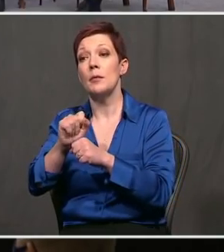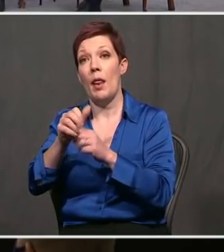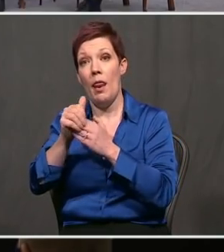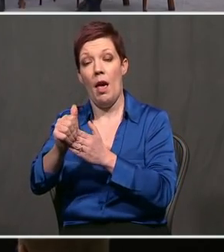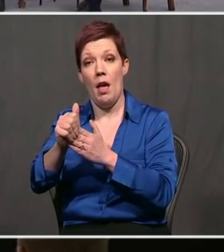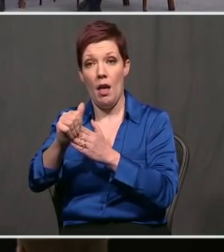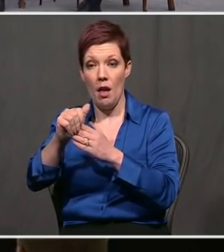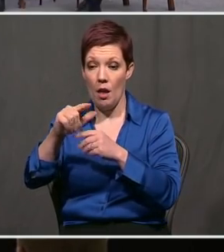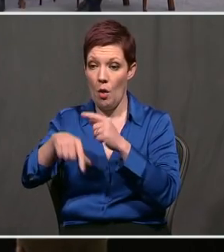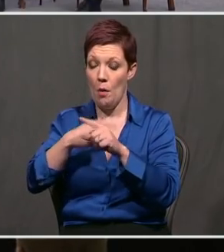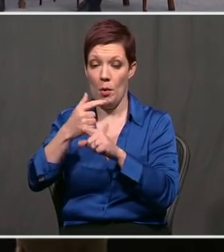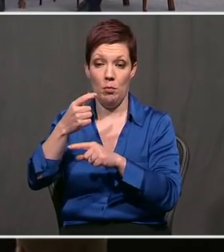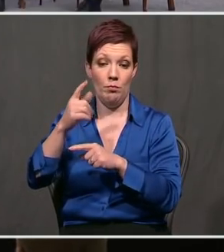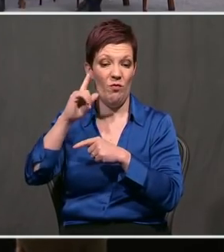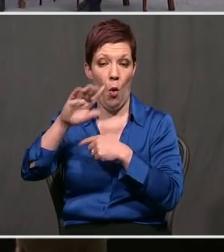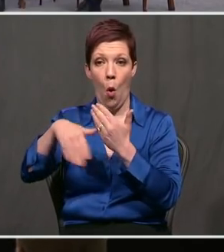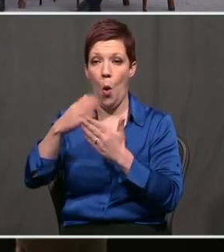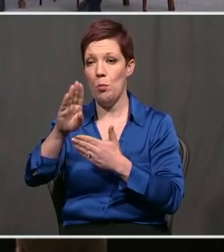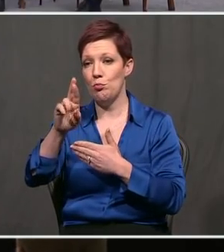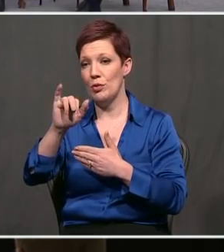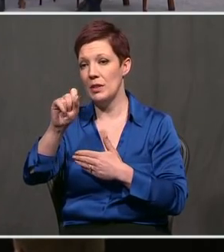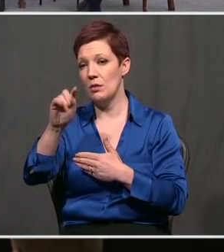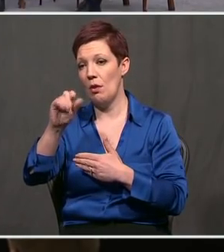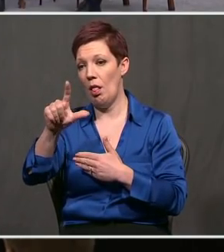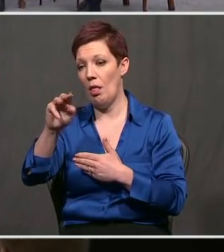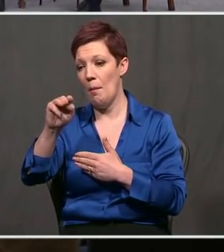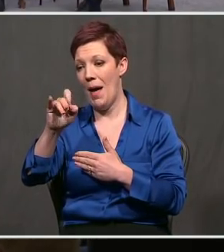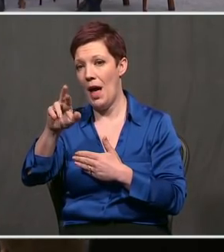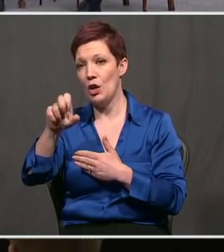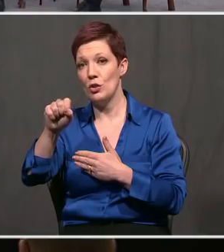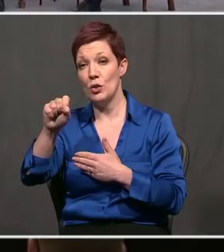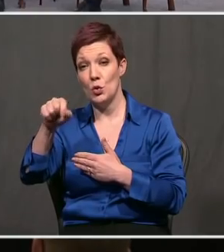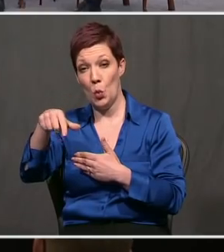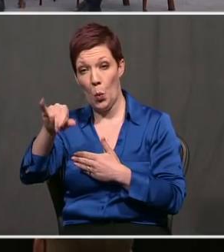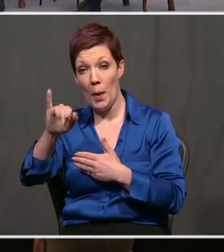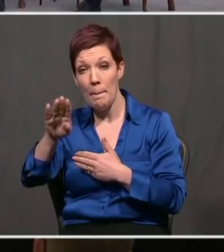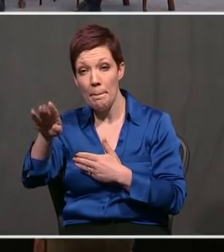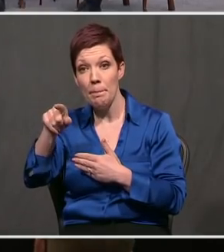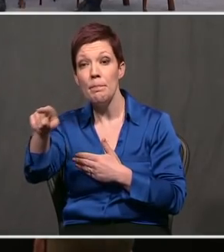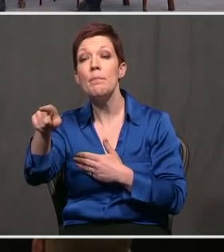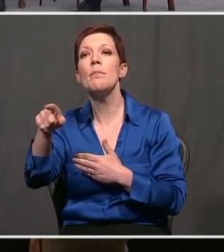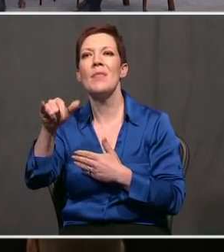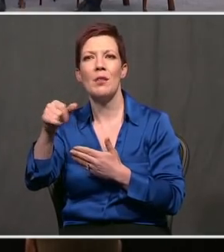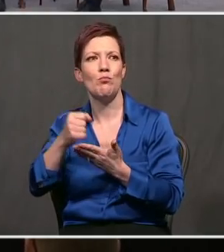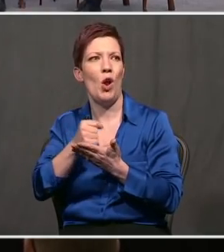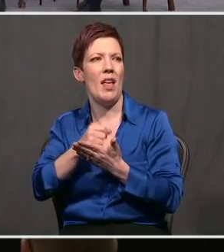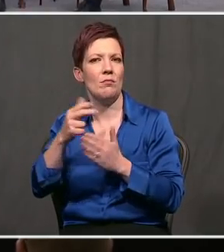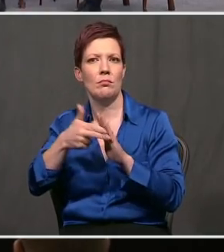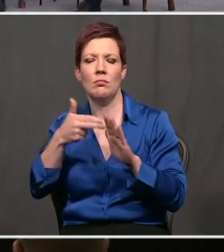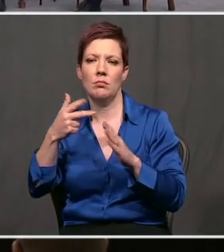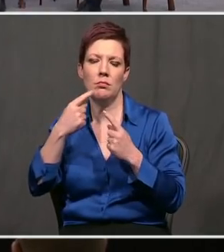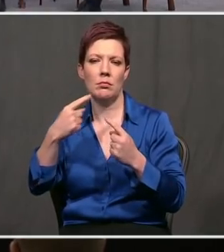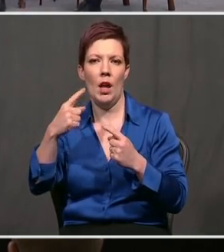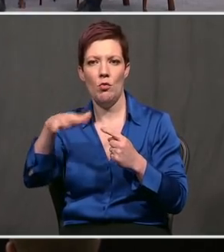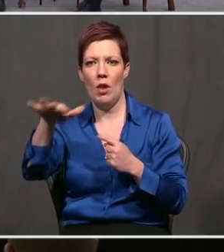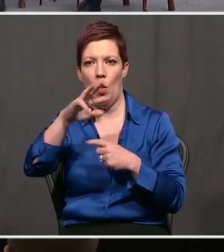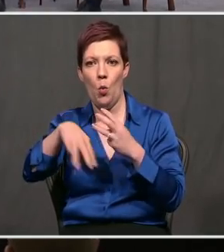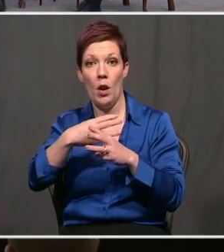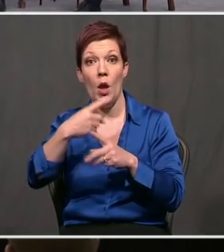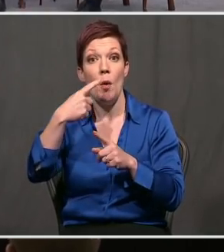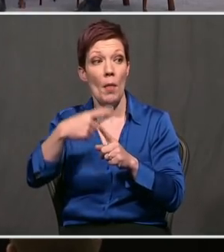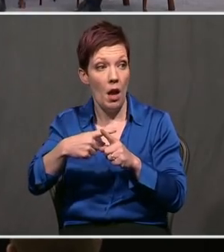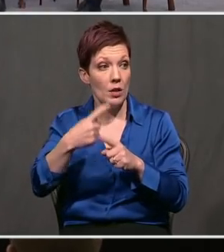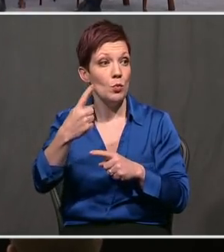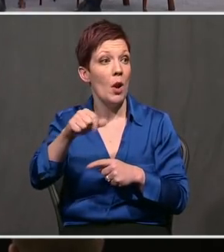of Bristol-Myers Squibb, a biologic manufacturing company branded around the world, but also for Teva, one of the world's